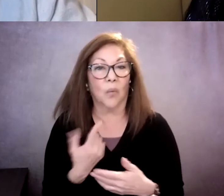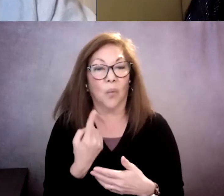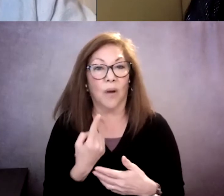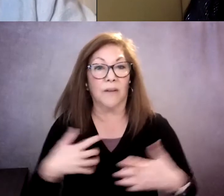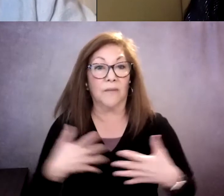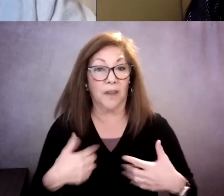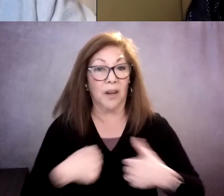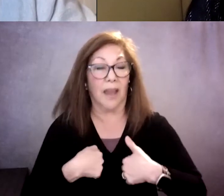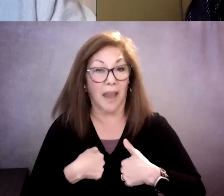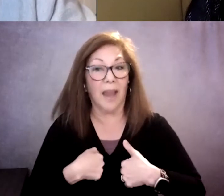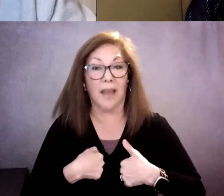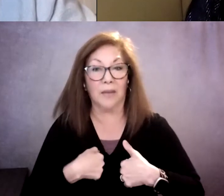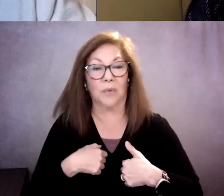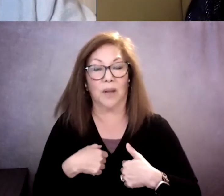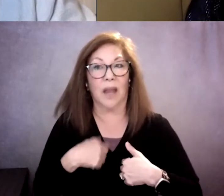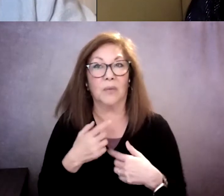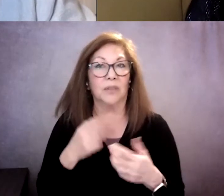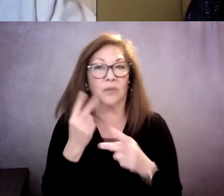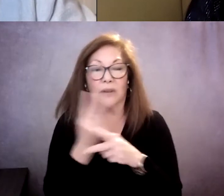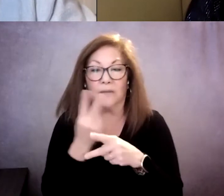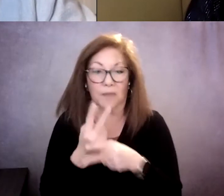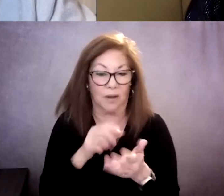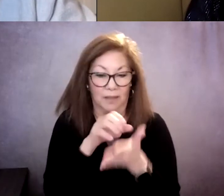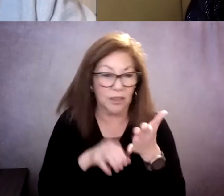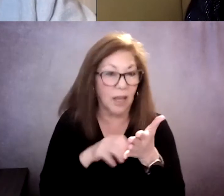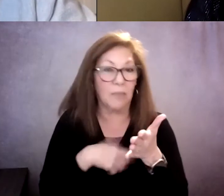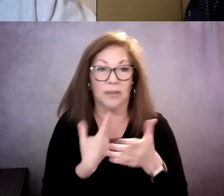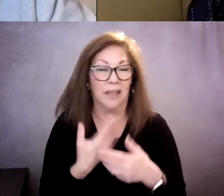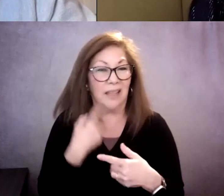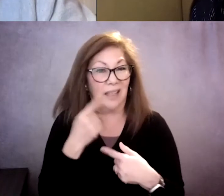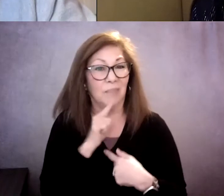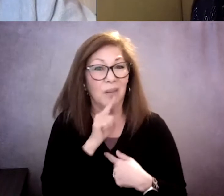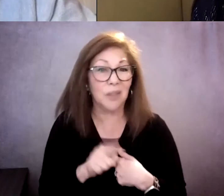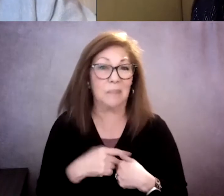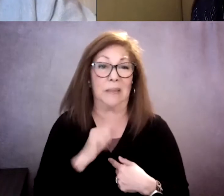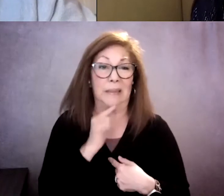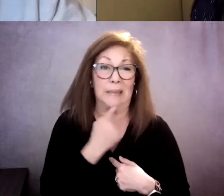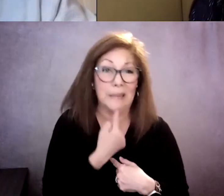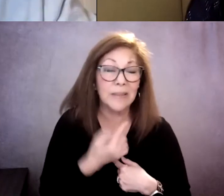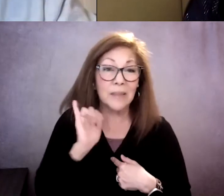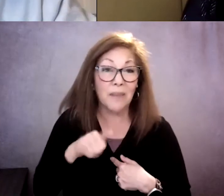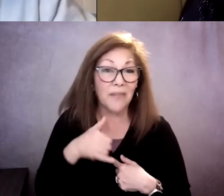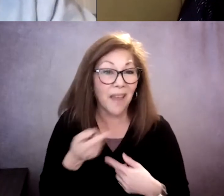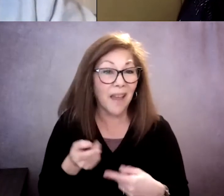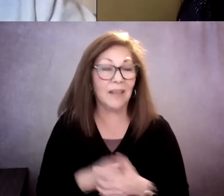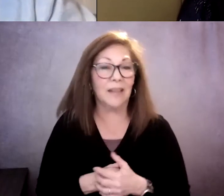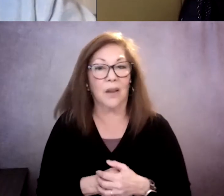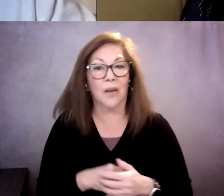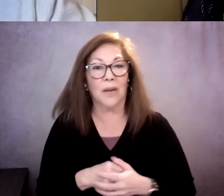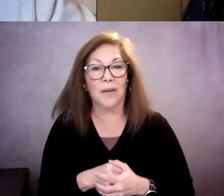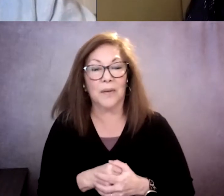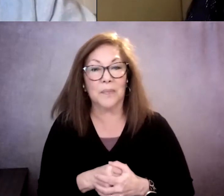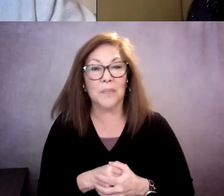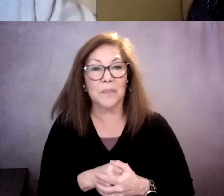I had as I was mapping out that chapter is that, am I taking this too literally and too seriously? Yeah,